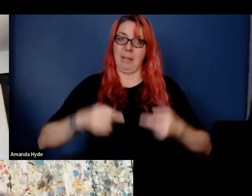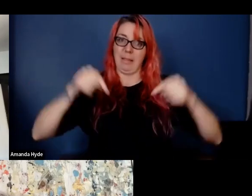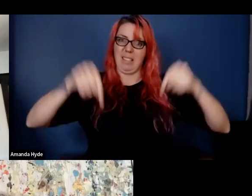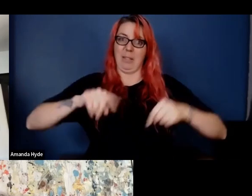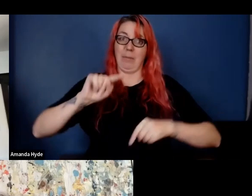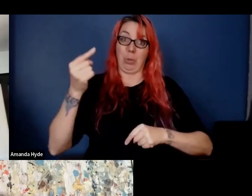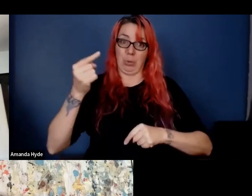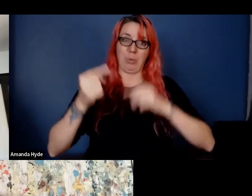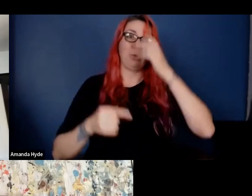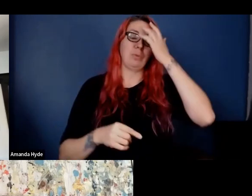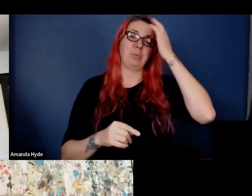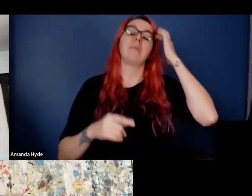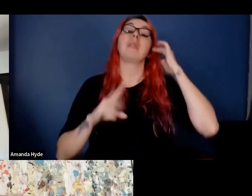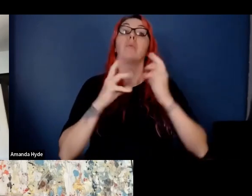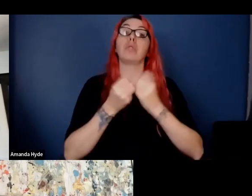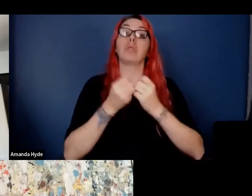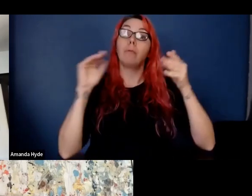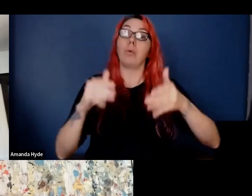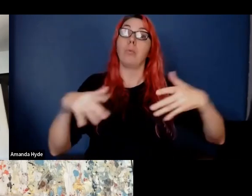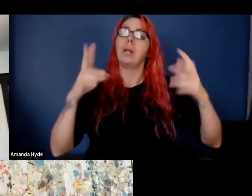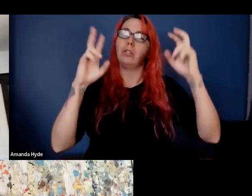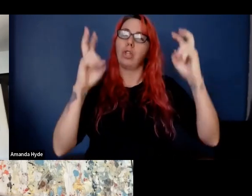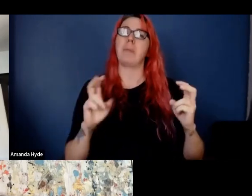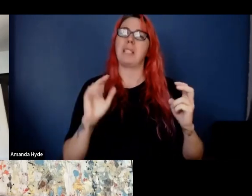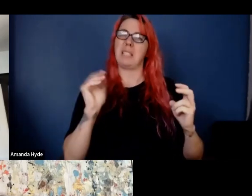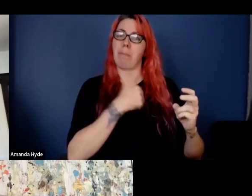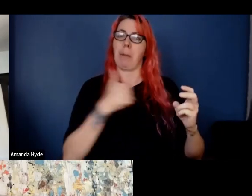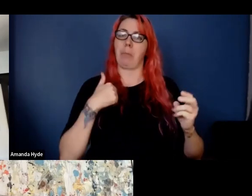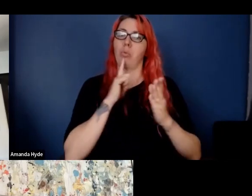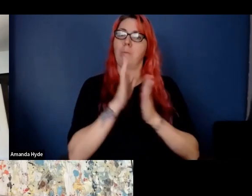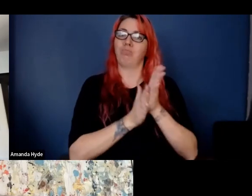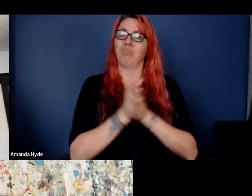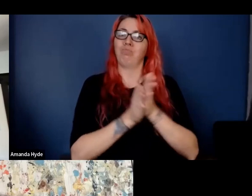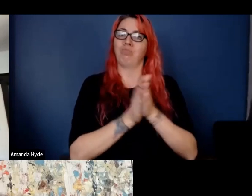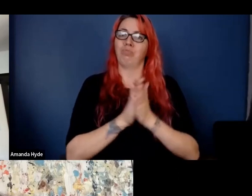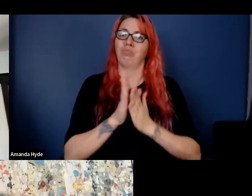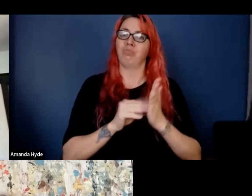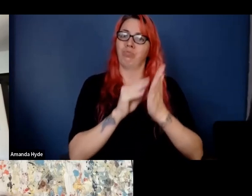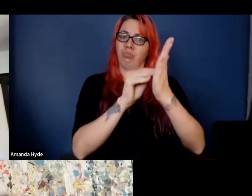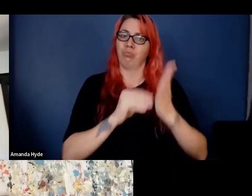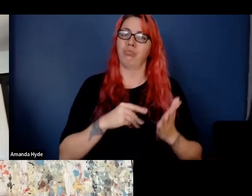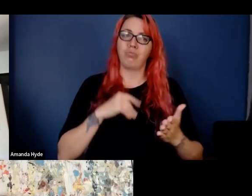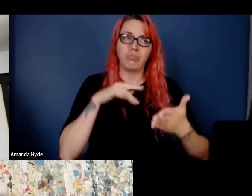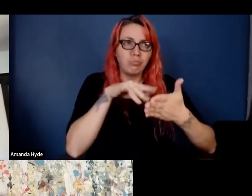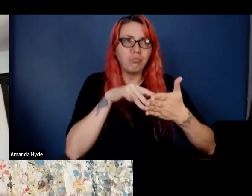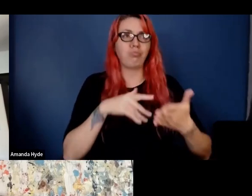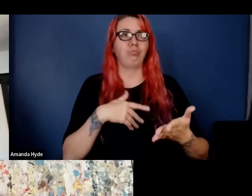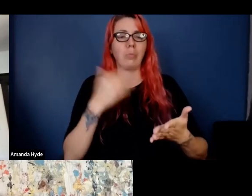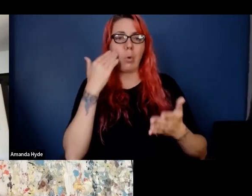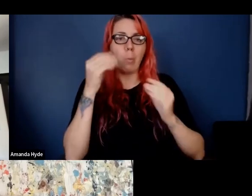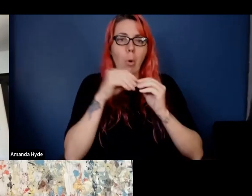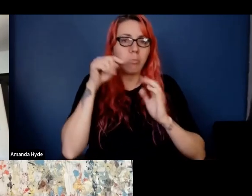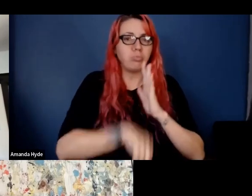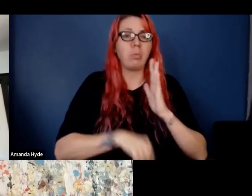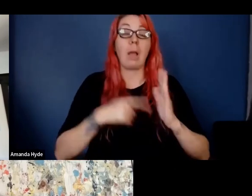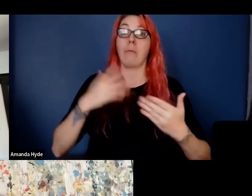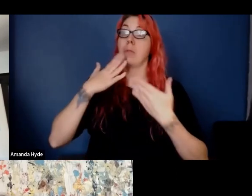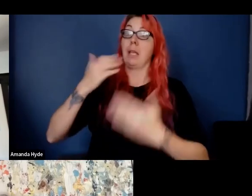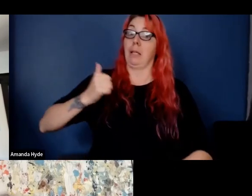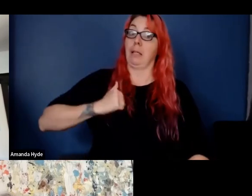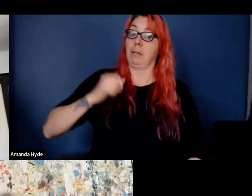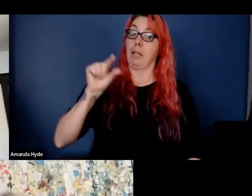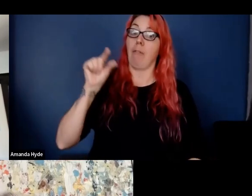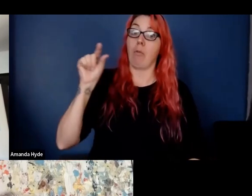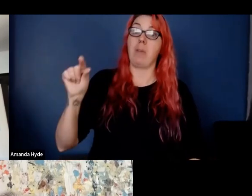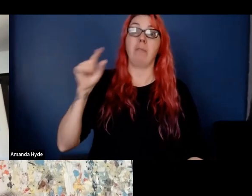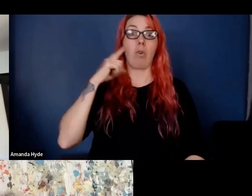members. I'd like to acknowledge the Government of Canada for funding these programs. We got funding for this through